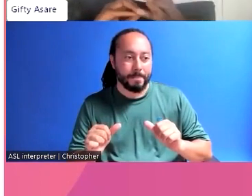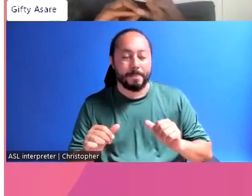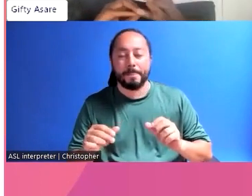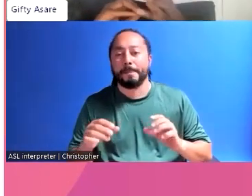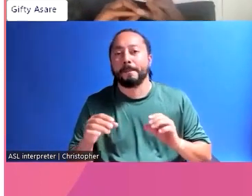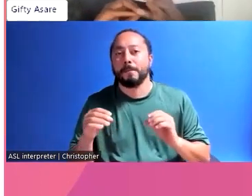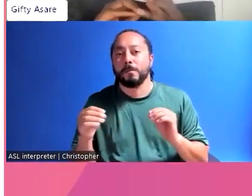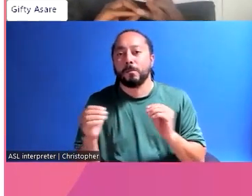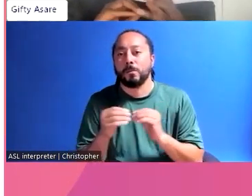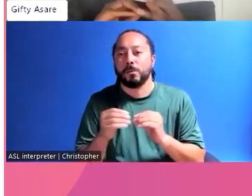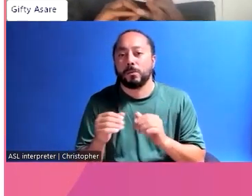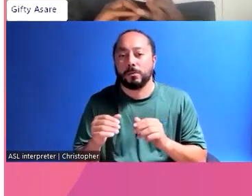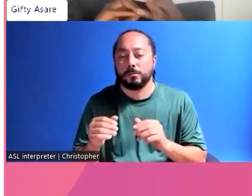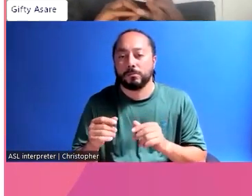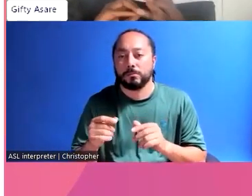practical